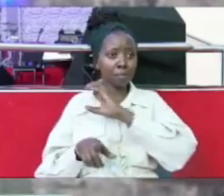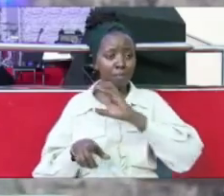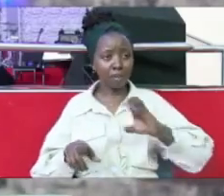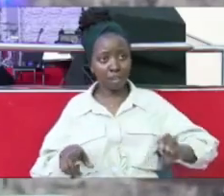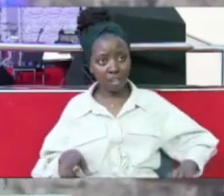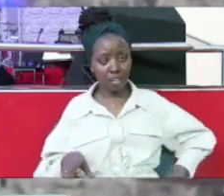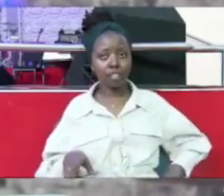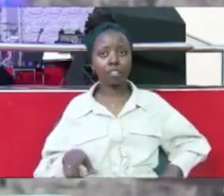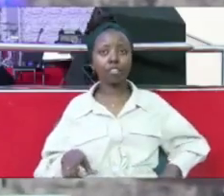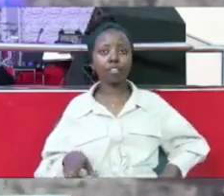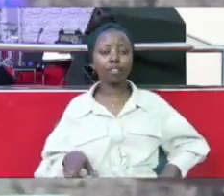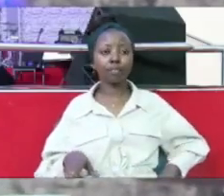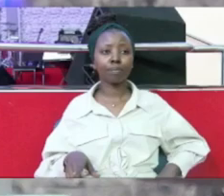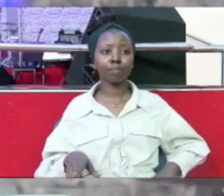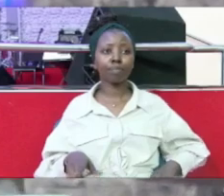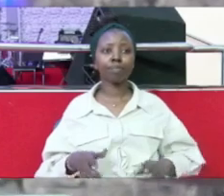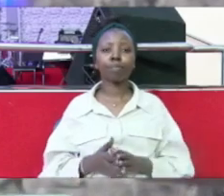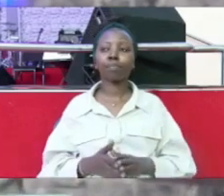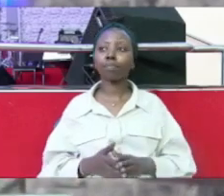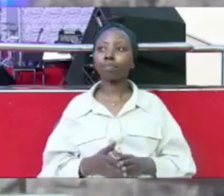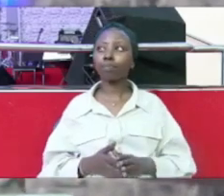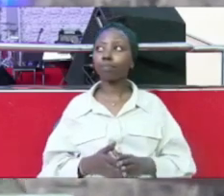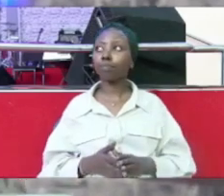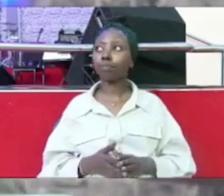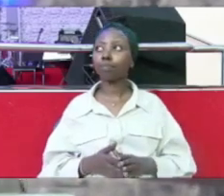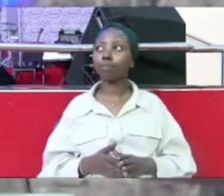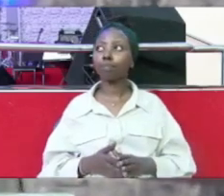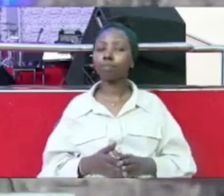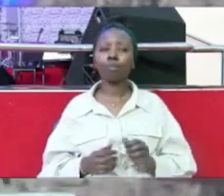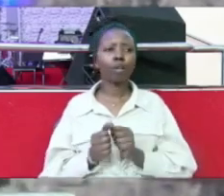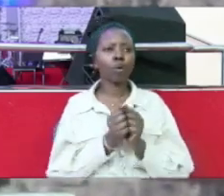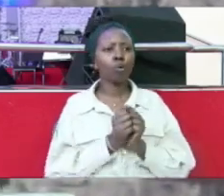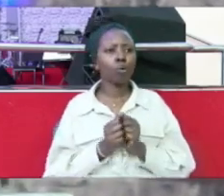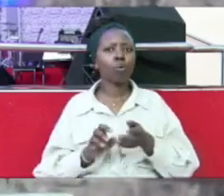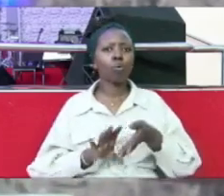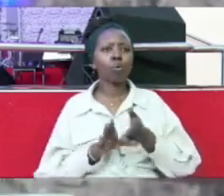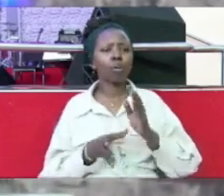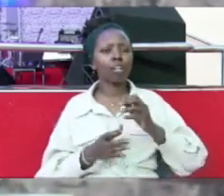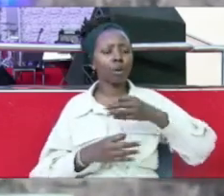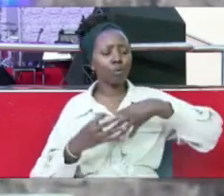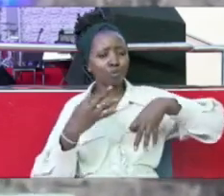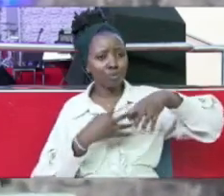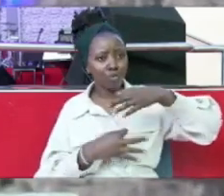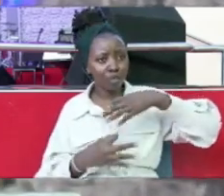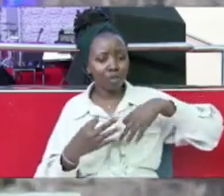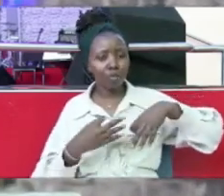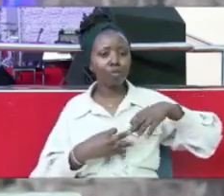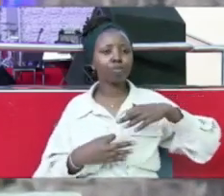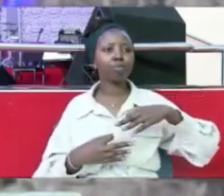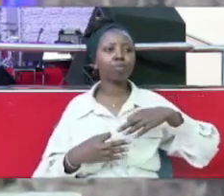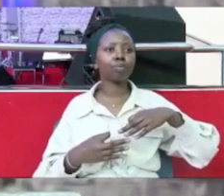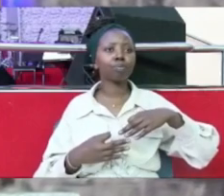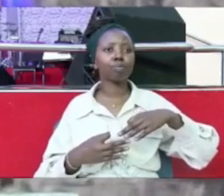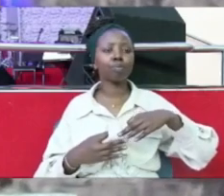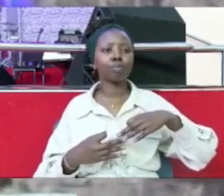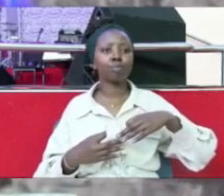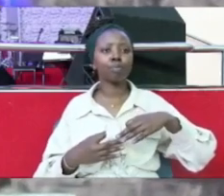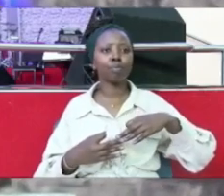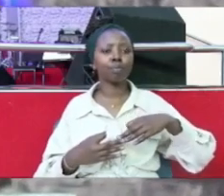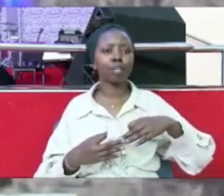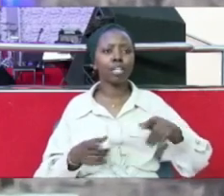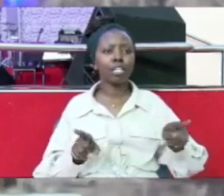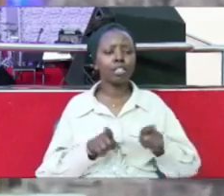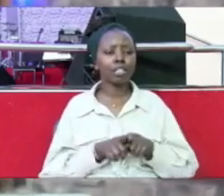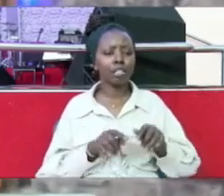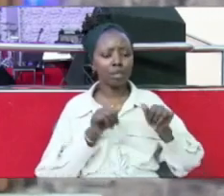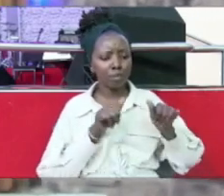Christ-like life. Ya maisha ambao ni kama ya Kristo. Without connectivity, bila kuunganika, that comes from spending time